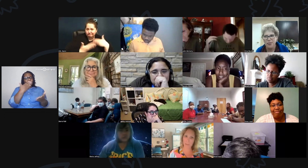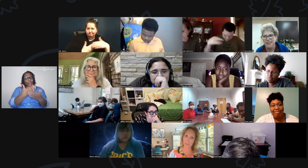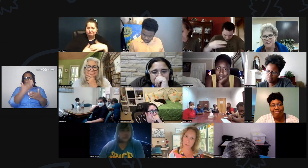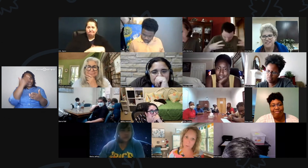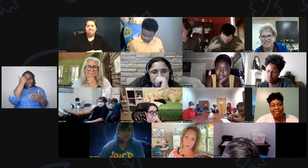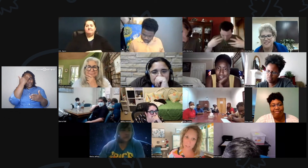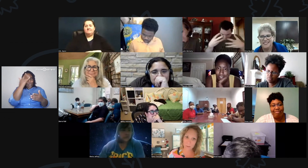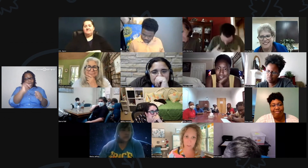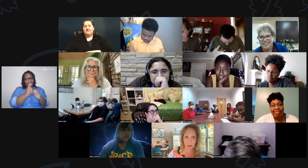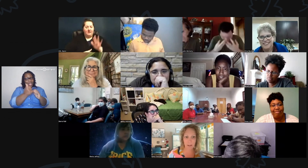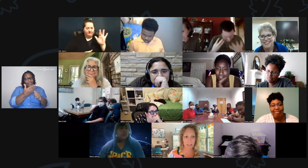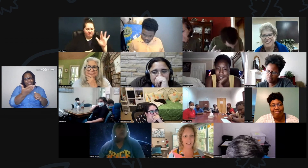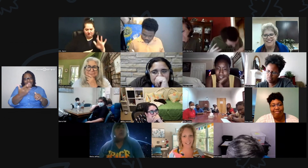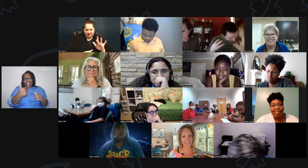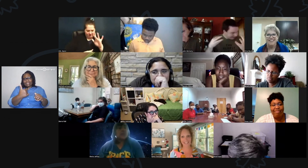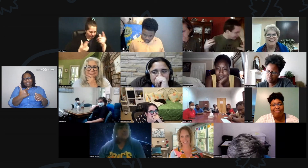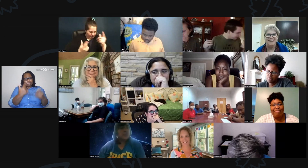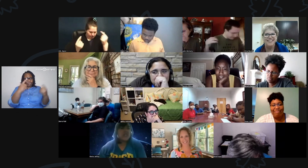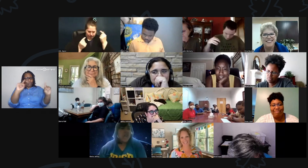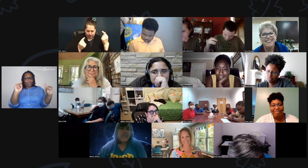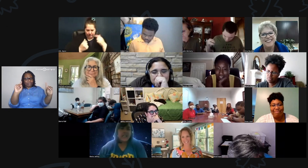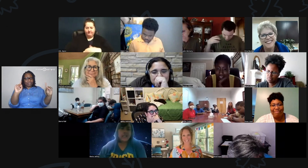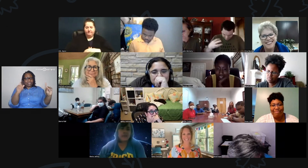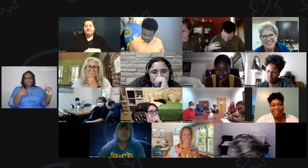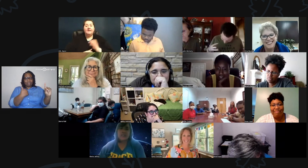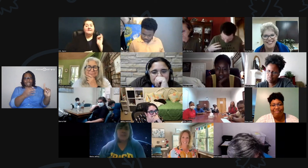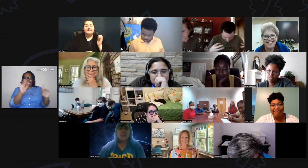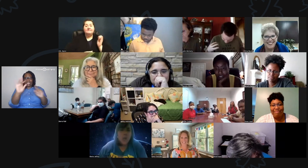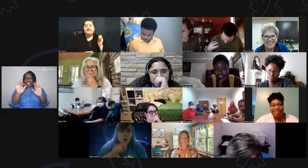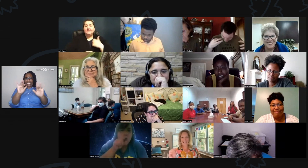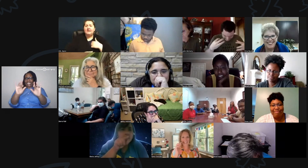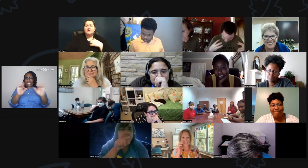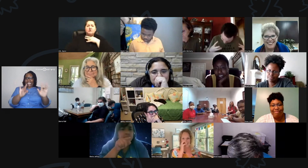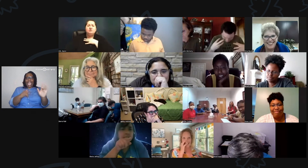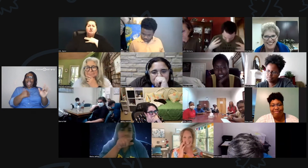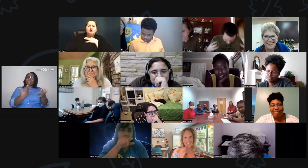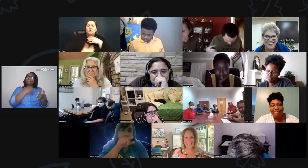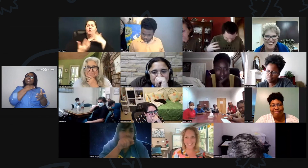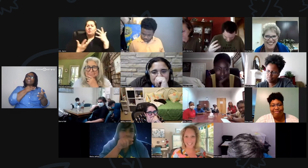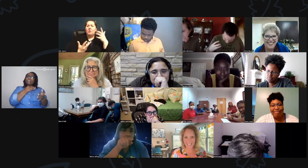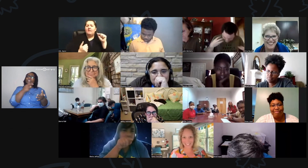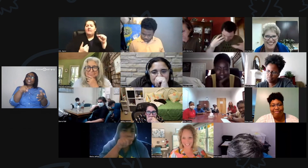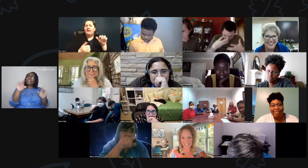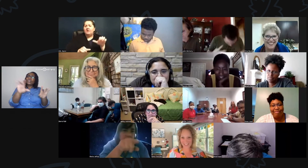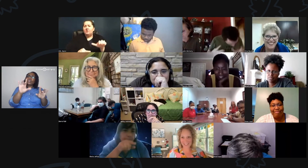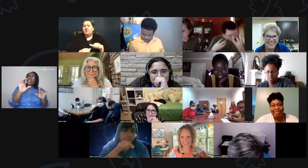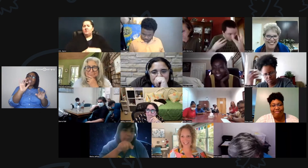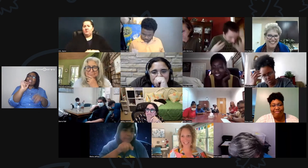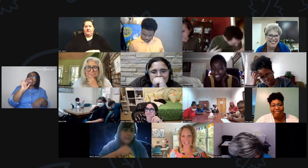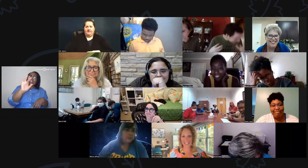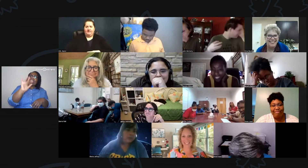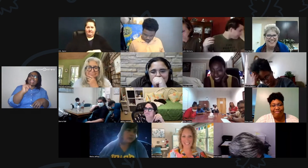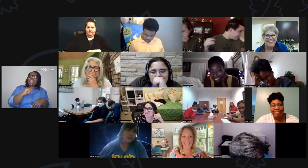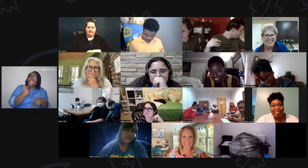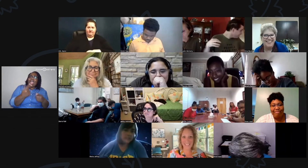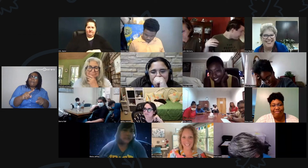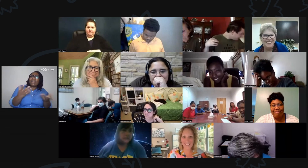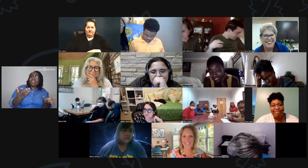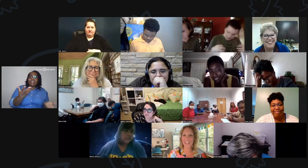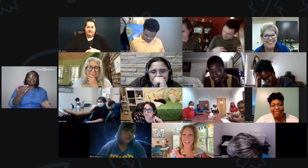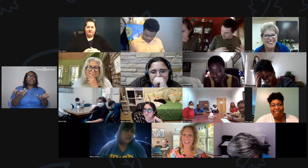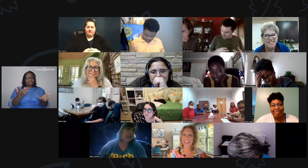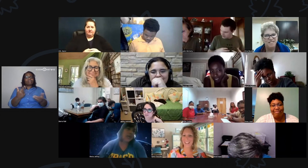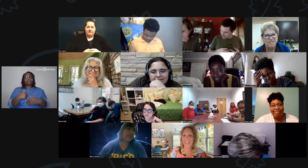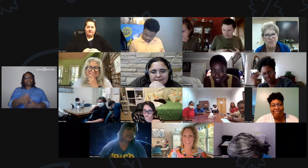time. I'm like, I wonder what this one does. So, That's me. I get curious. I'll be like, oh, what does that button do? Let me just tap it, see what it